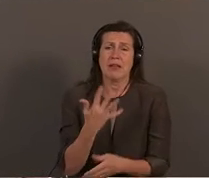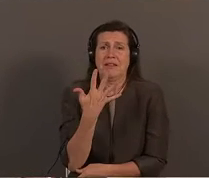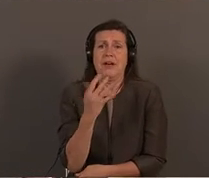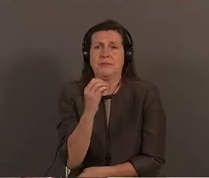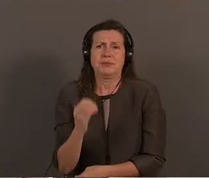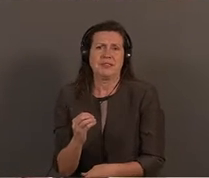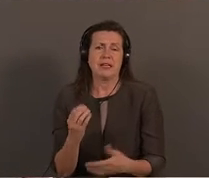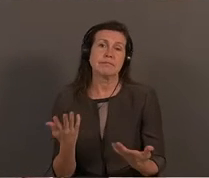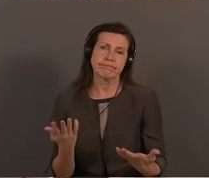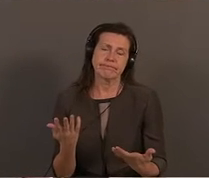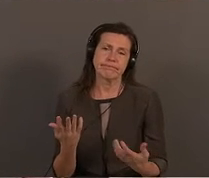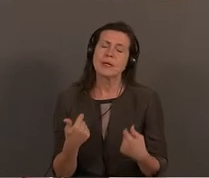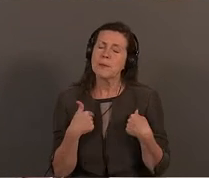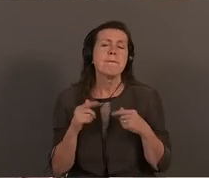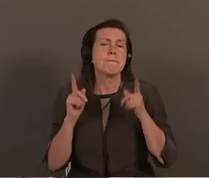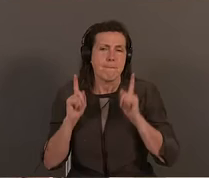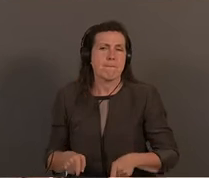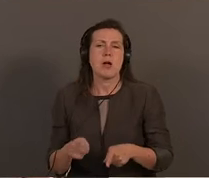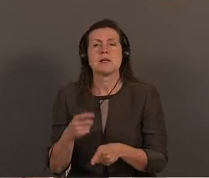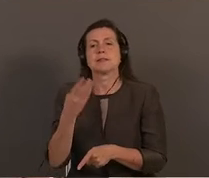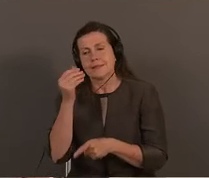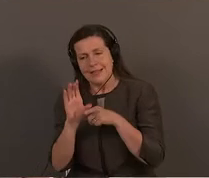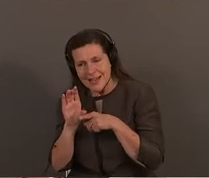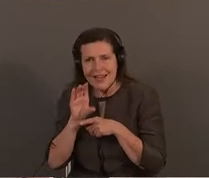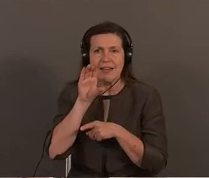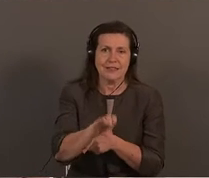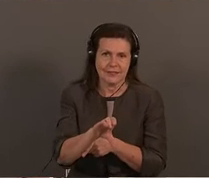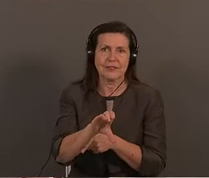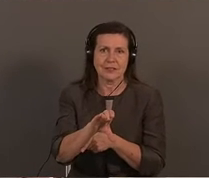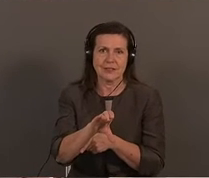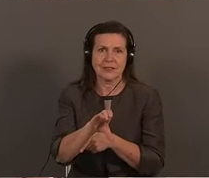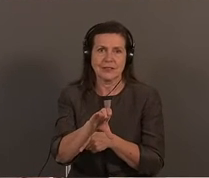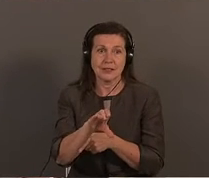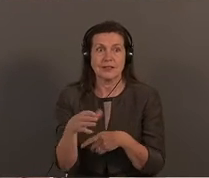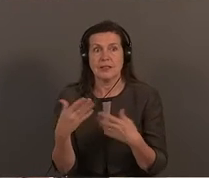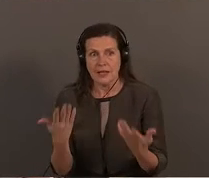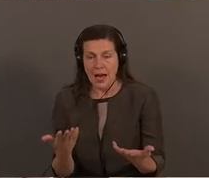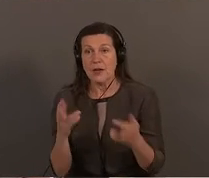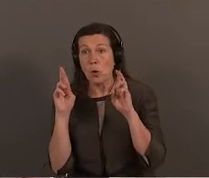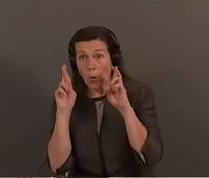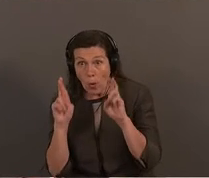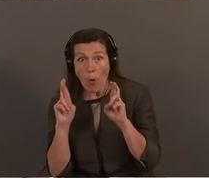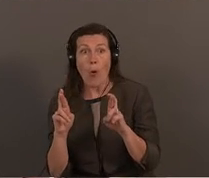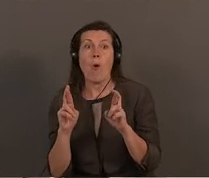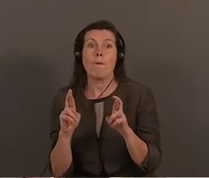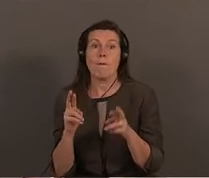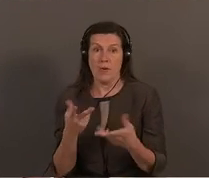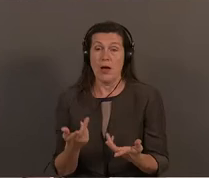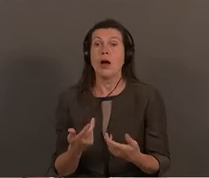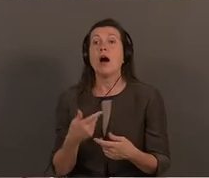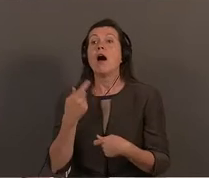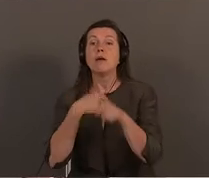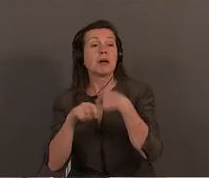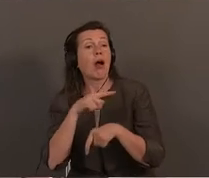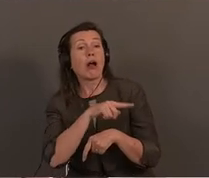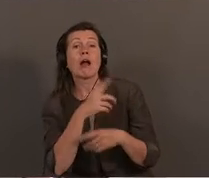then we can hope that we will get our own Facebooks and Amazons and Googles